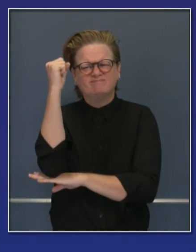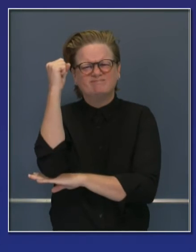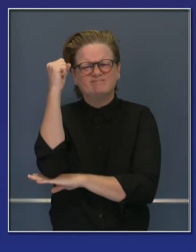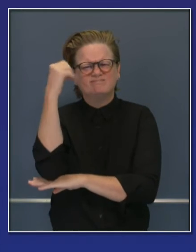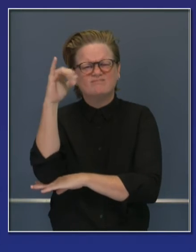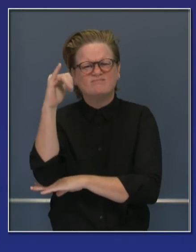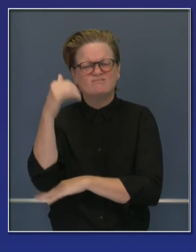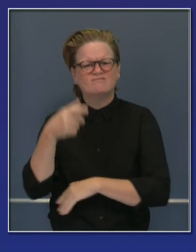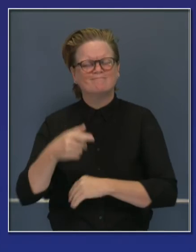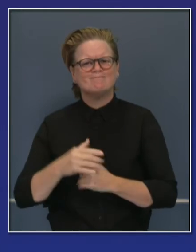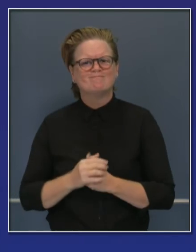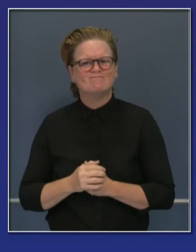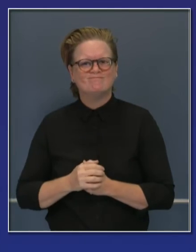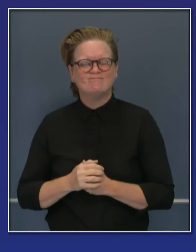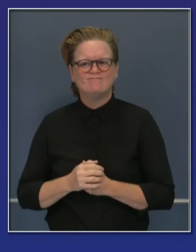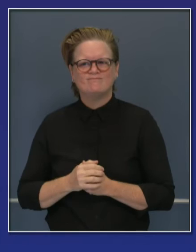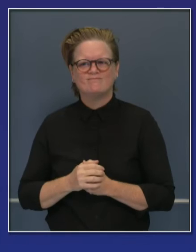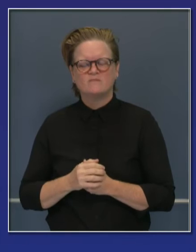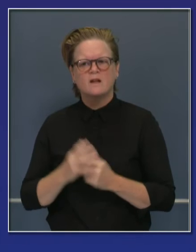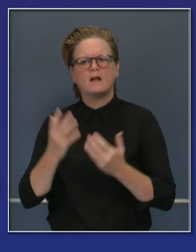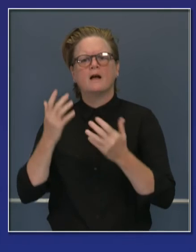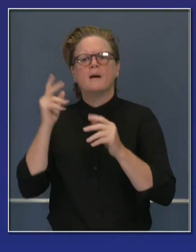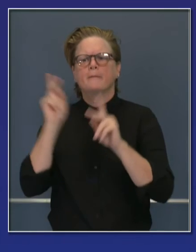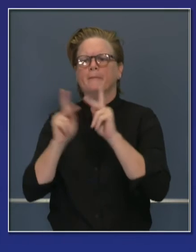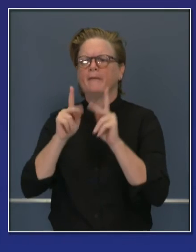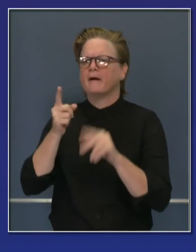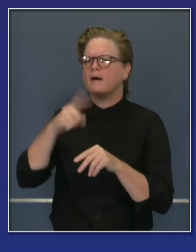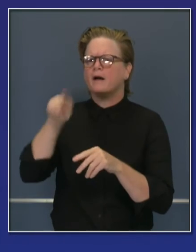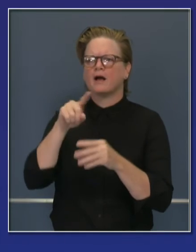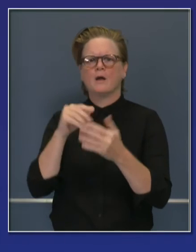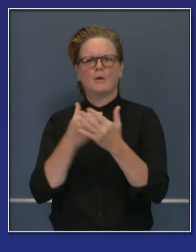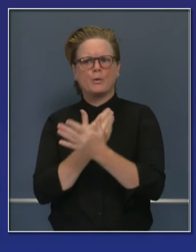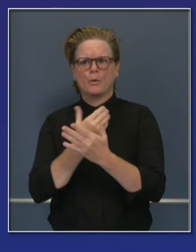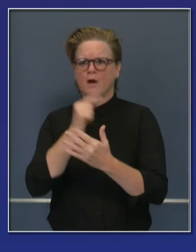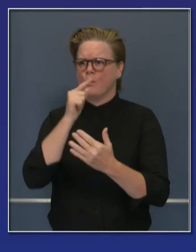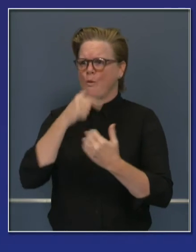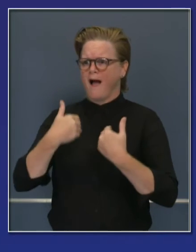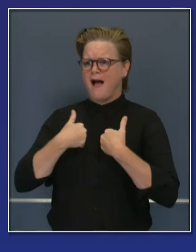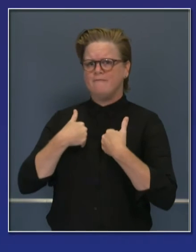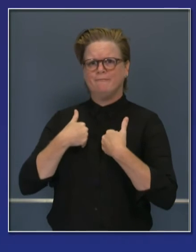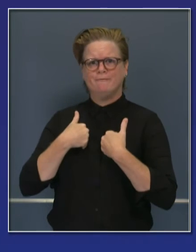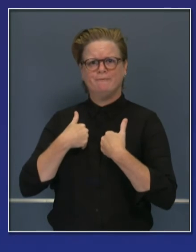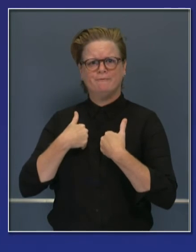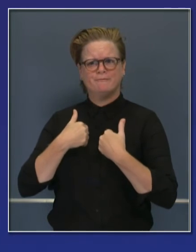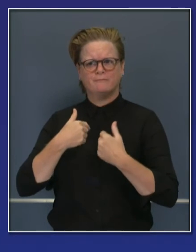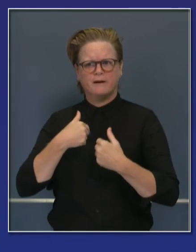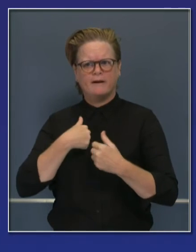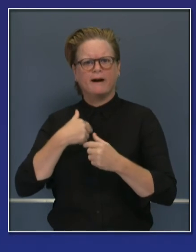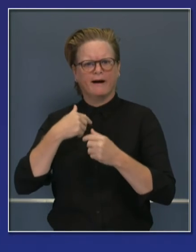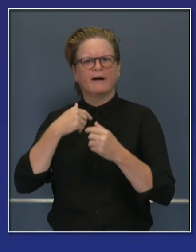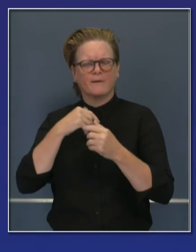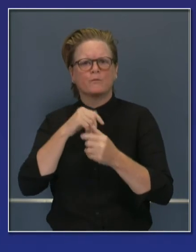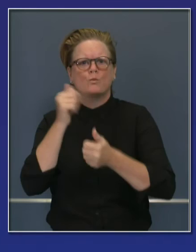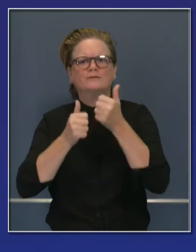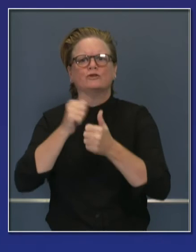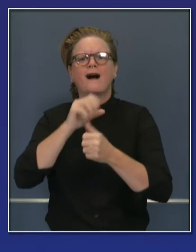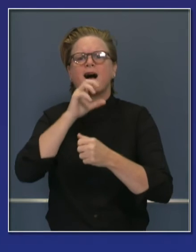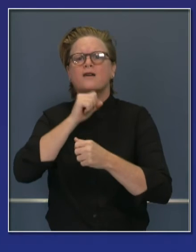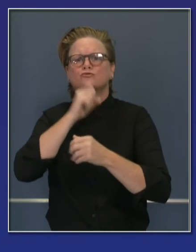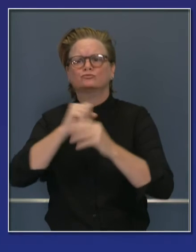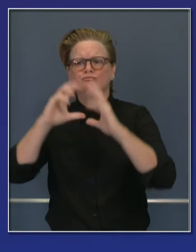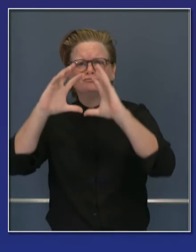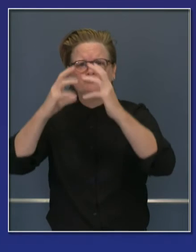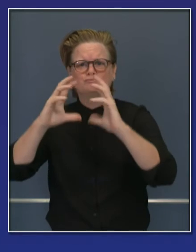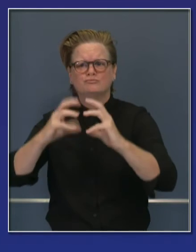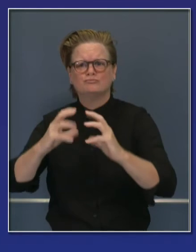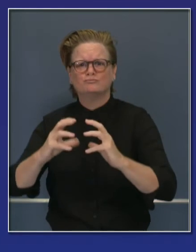people that are testing positive, the number of new cases in the state of California, the age cohort is something I wanted to highlight today.